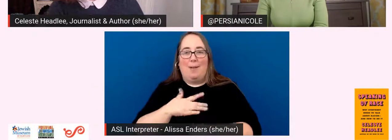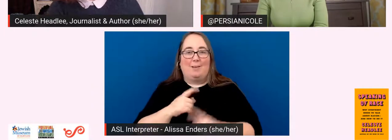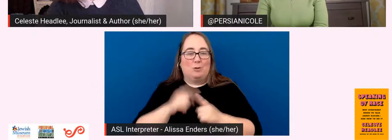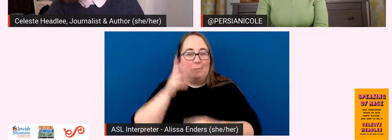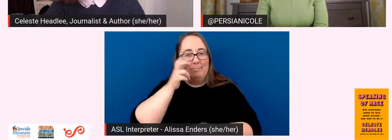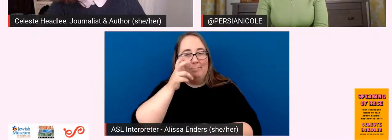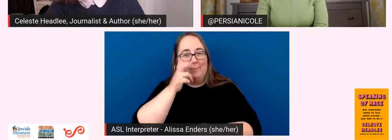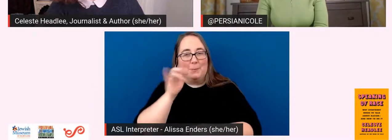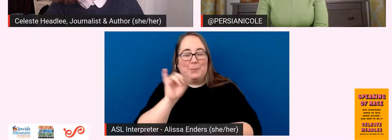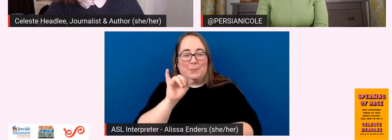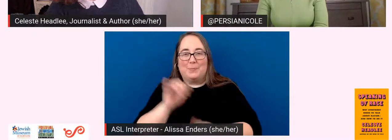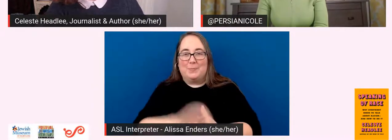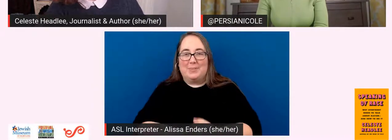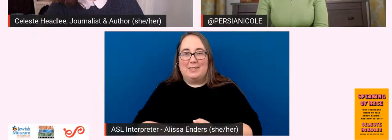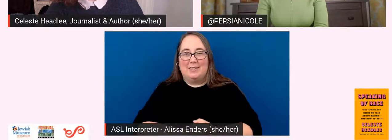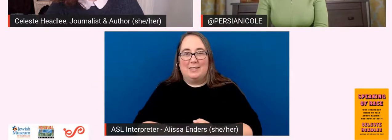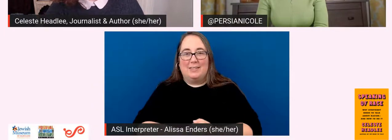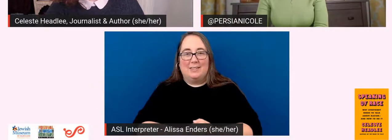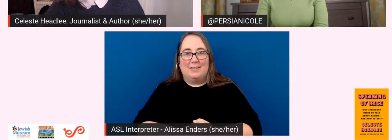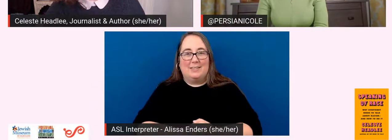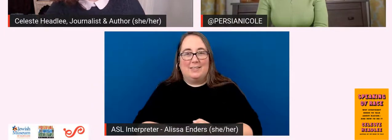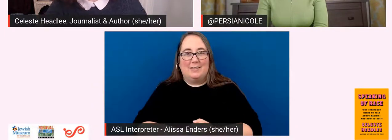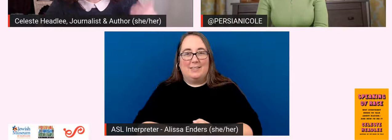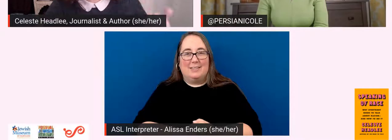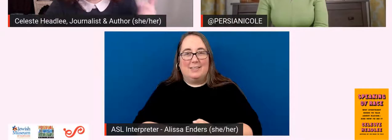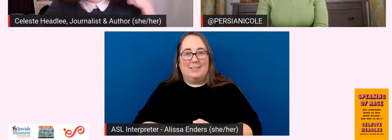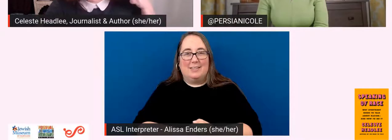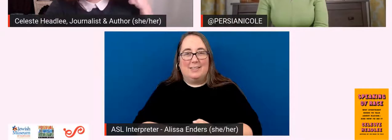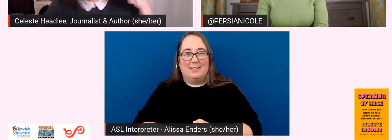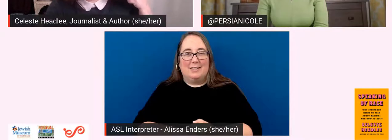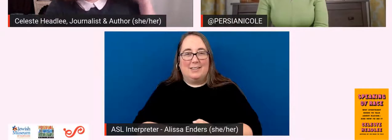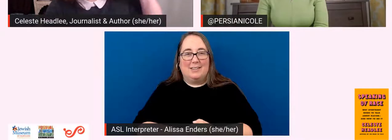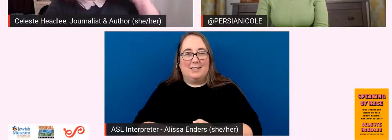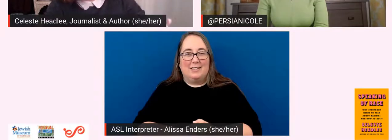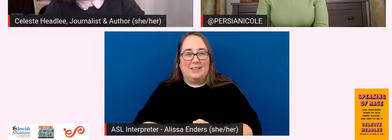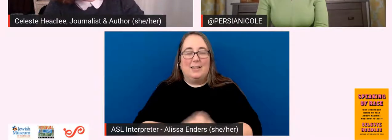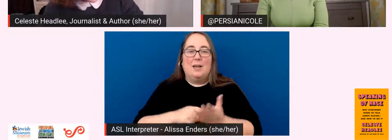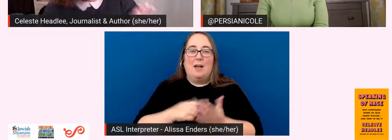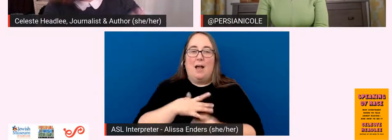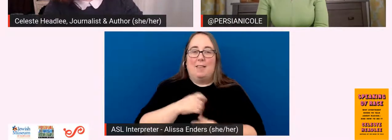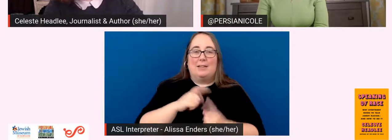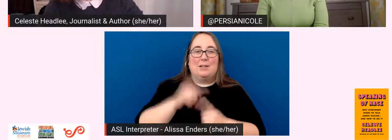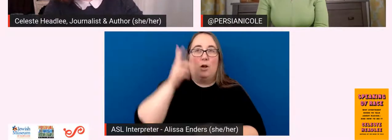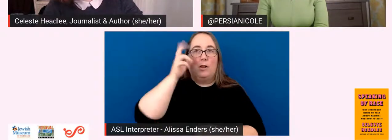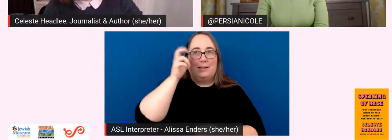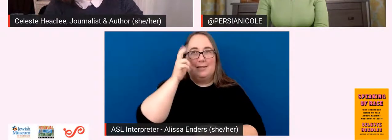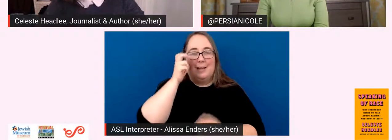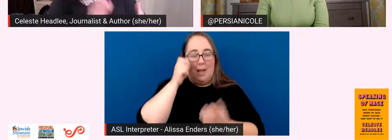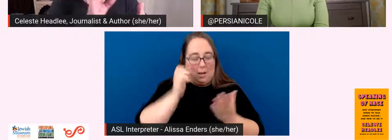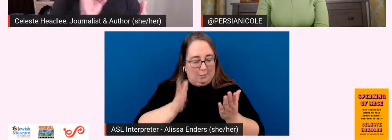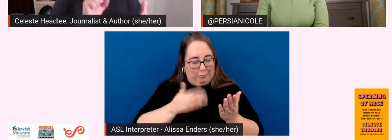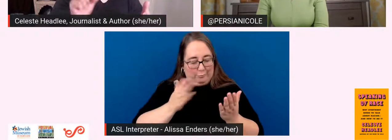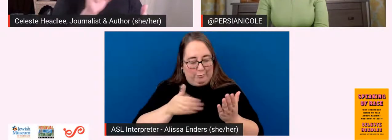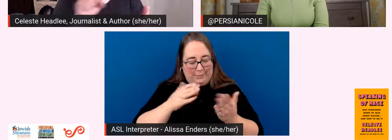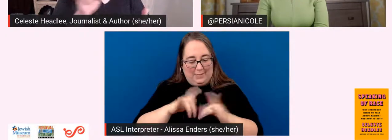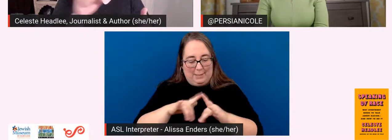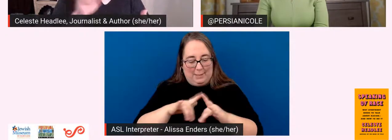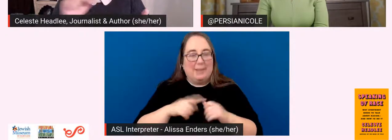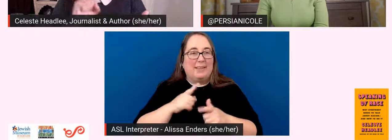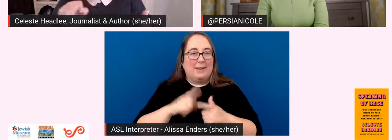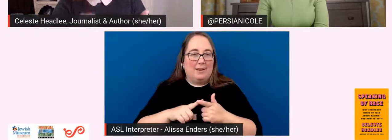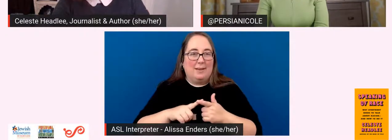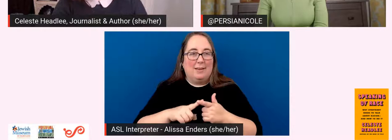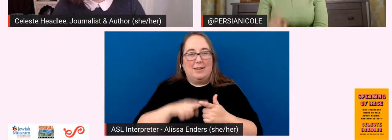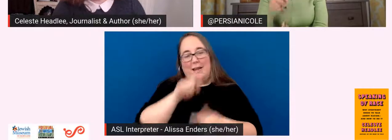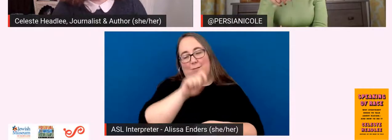like an audio and a paperback as well. Yeah, sometimes I like to listen to the audio book and have the paper copy so I can, yeah. Like, cause I just